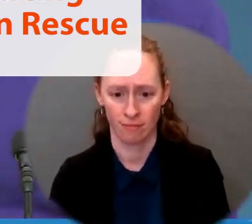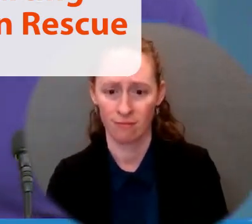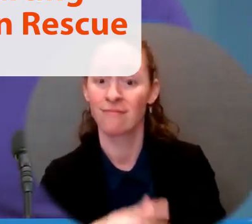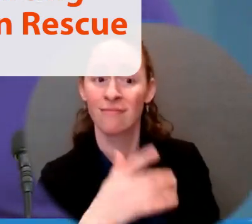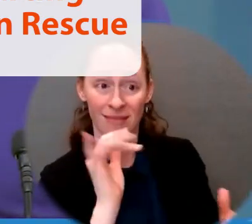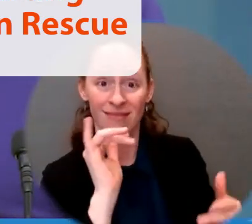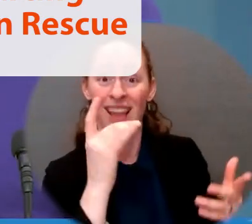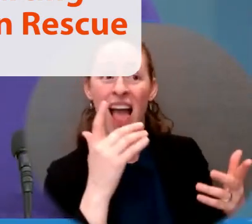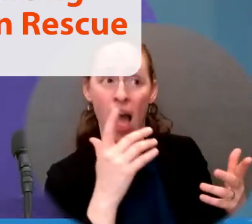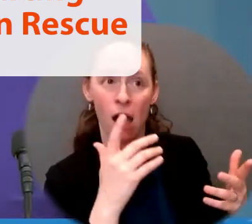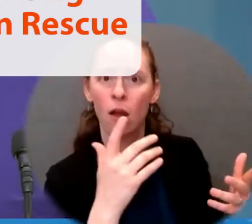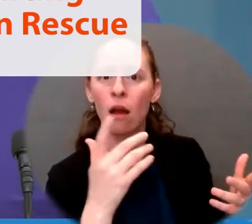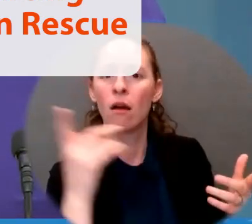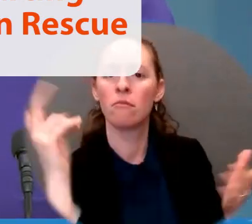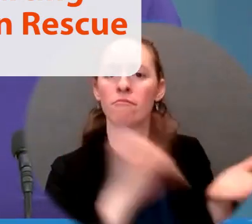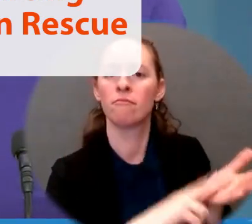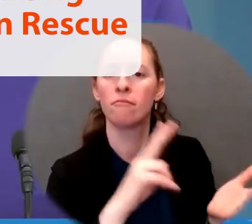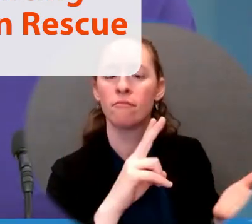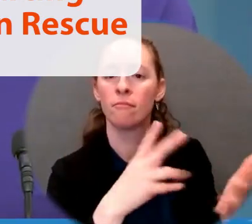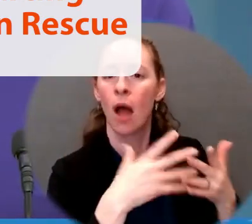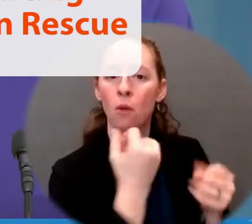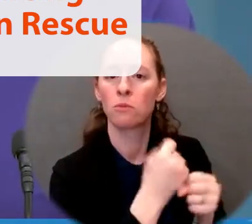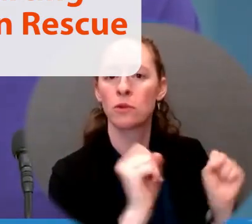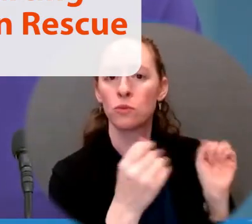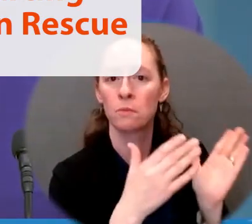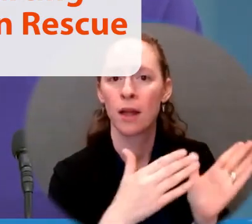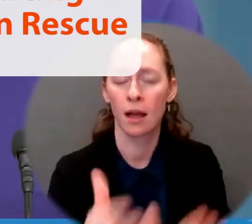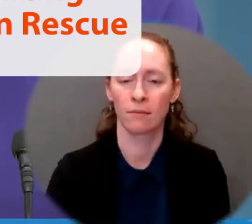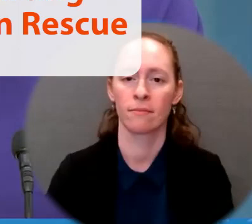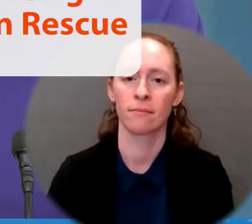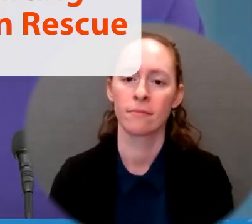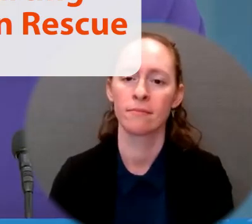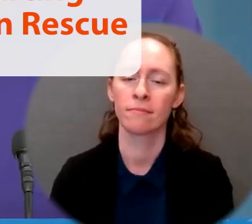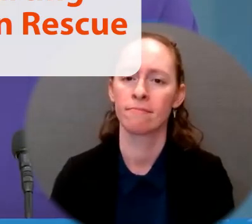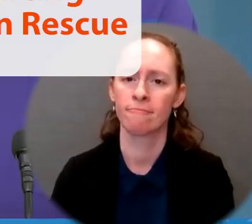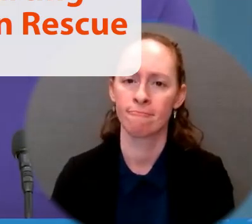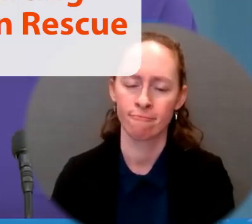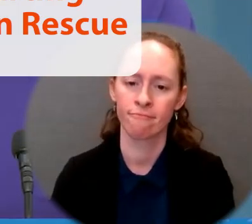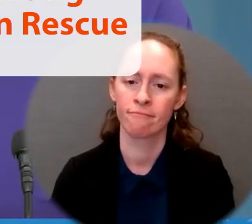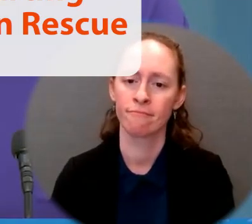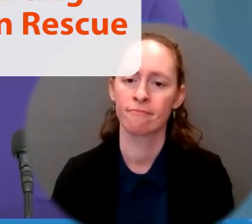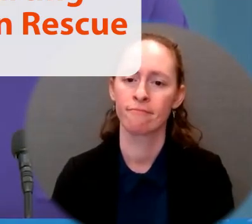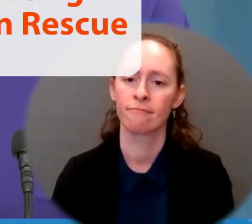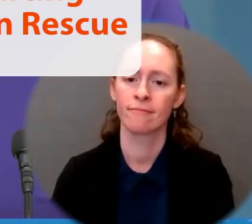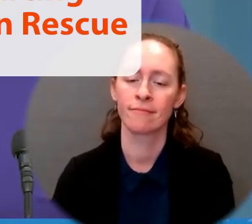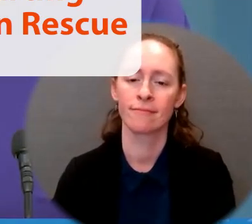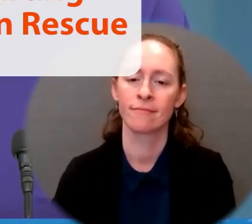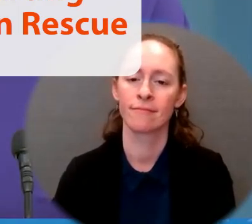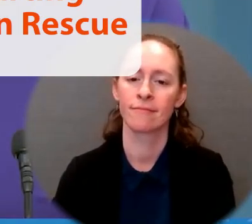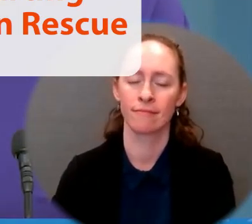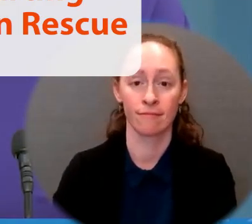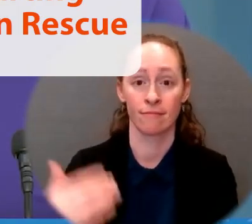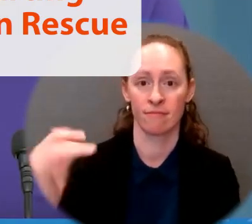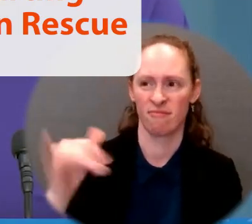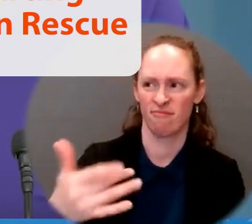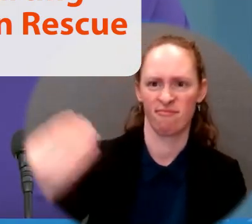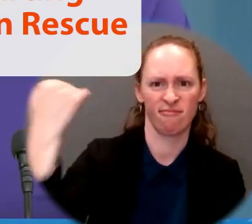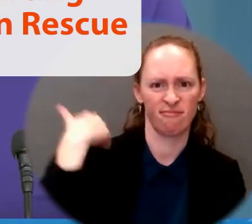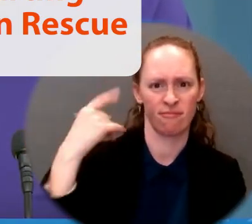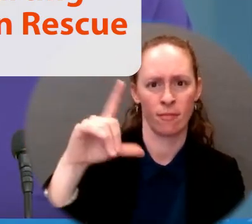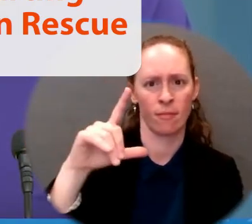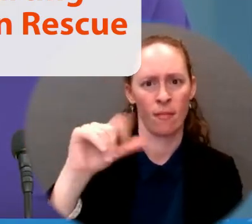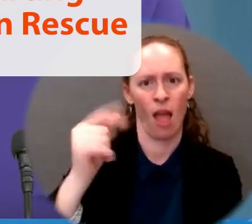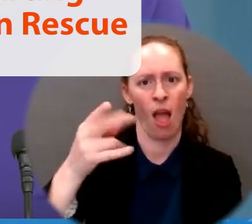signed the American Rescue Plan more than about back in April of 2021, and